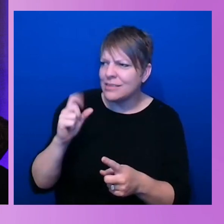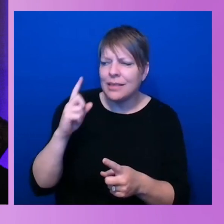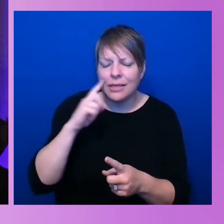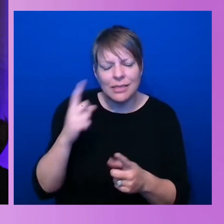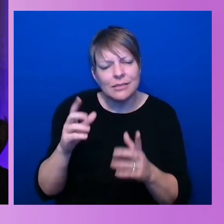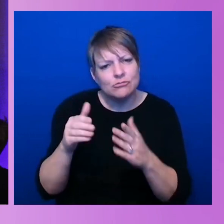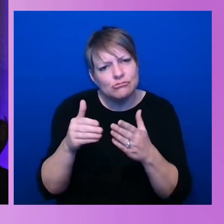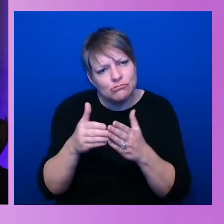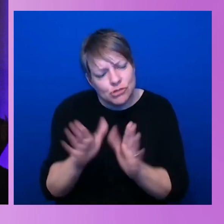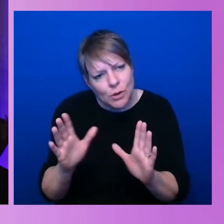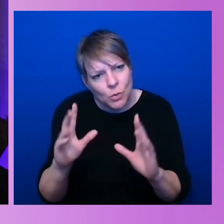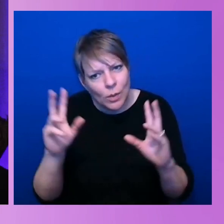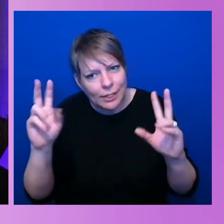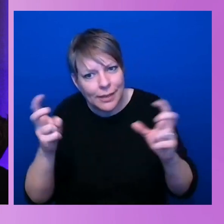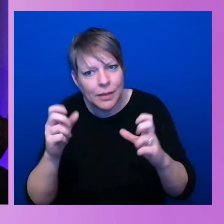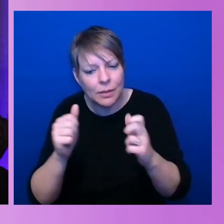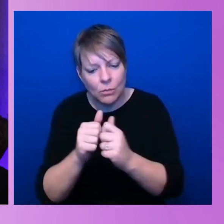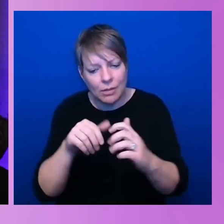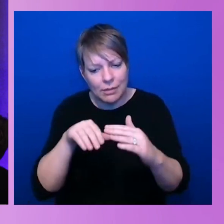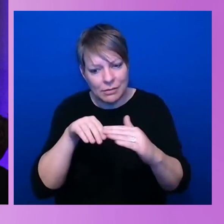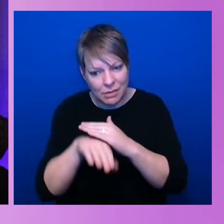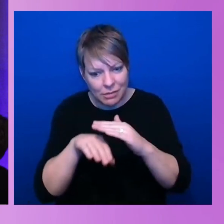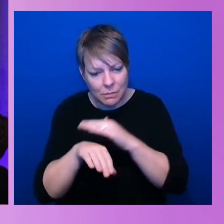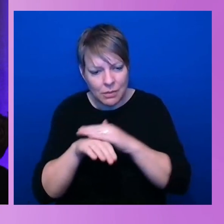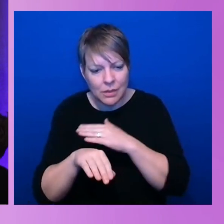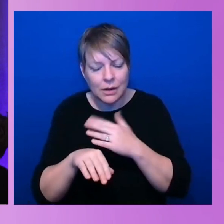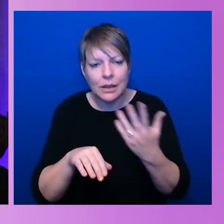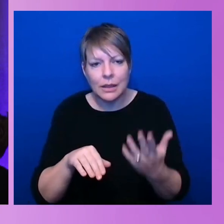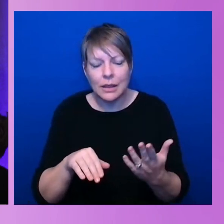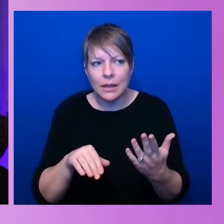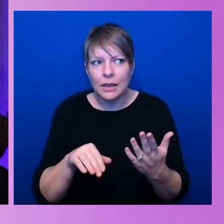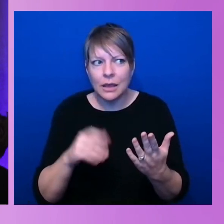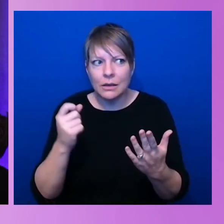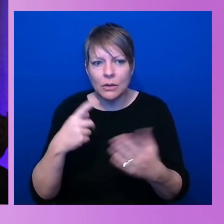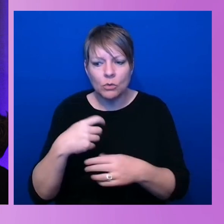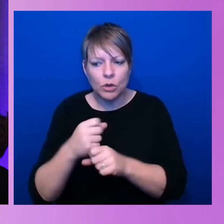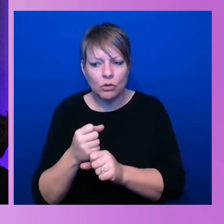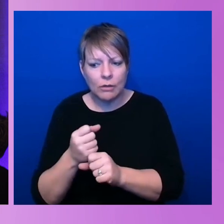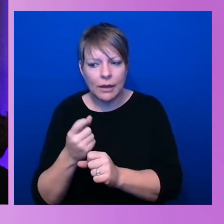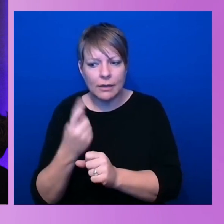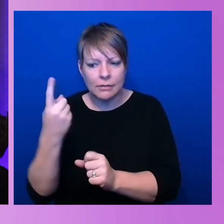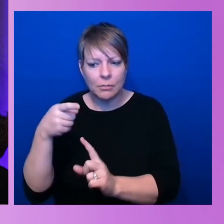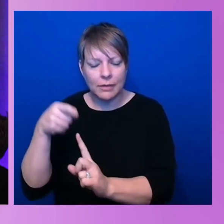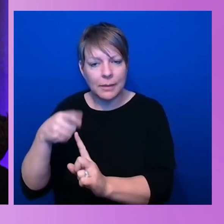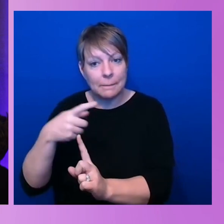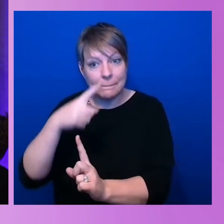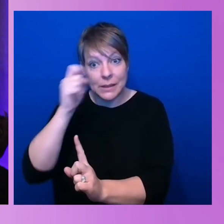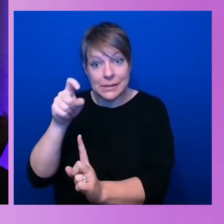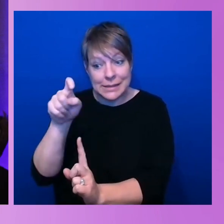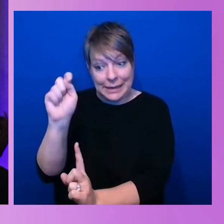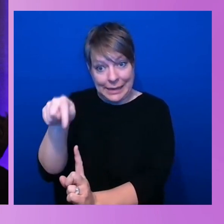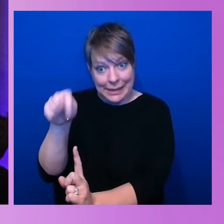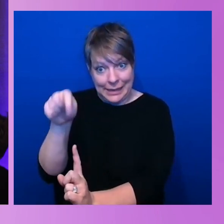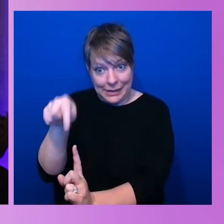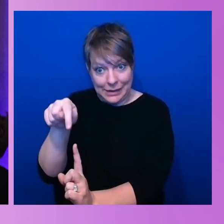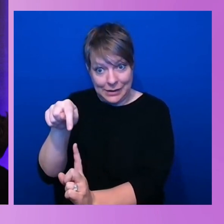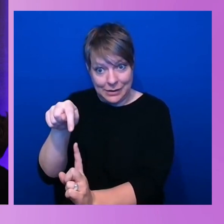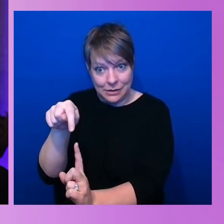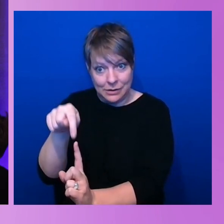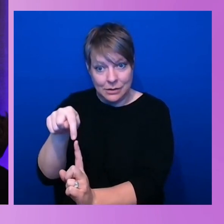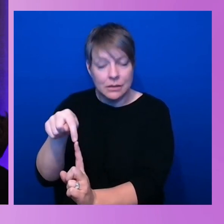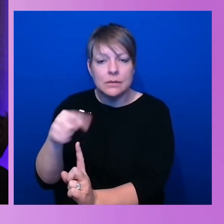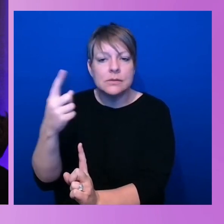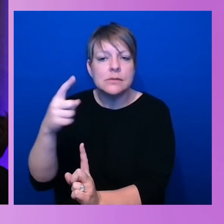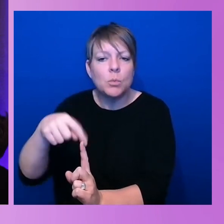with accessibility as a whole, is that we create these features out of need, right? An individual wanted to